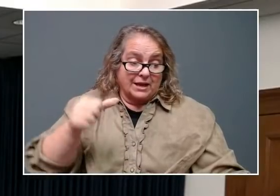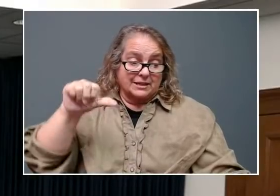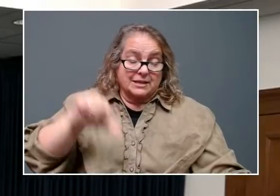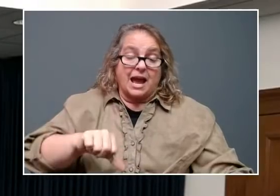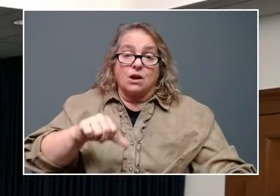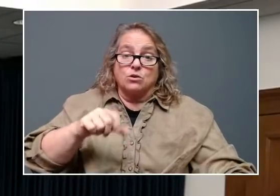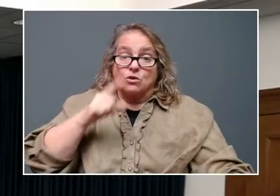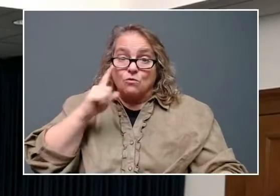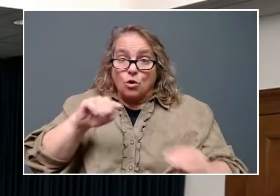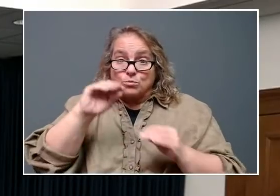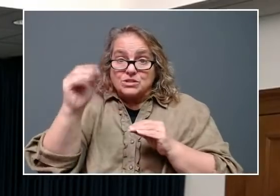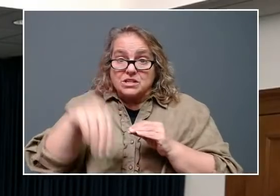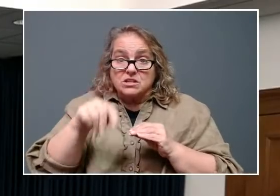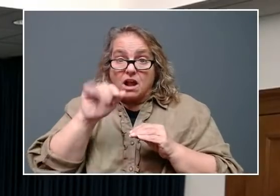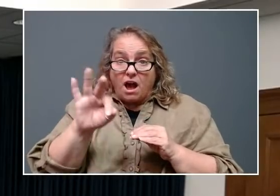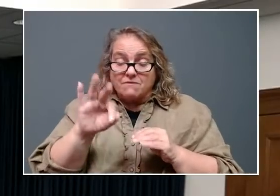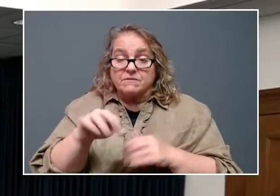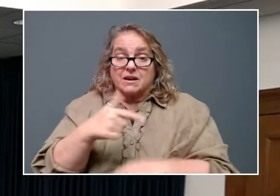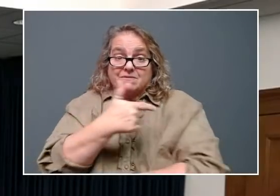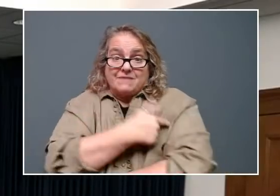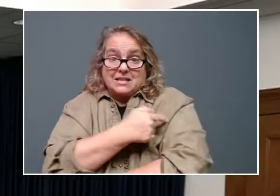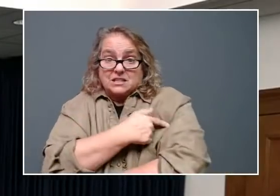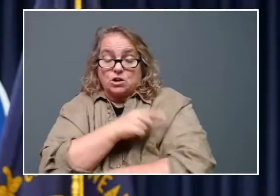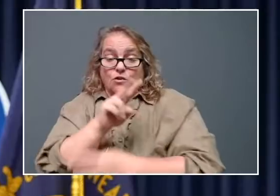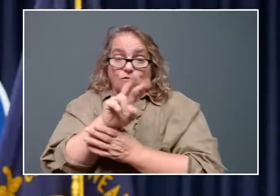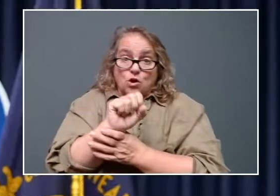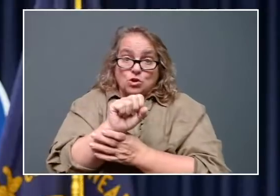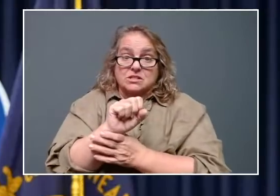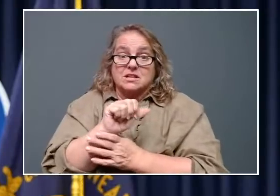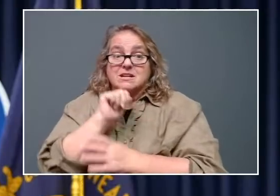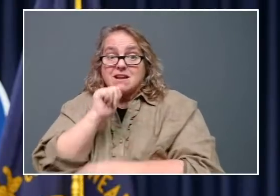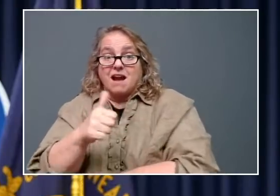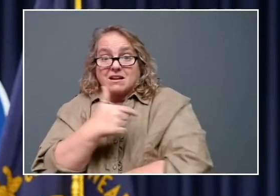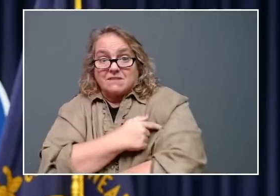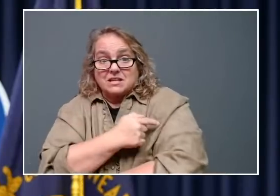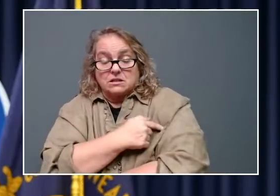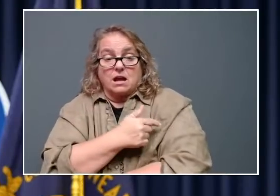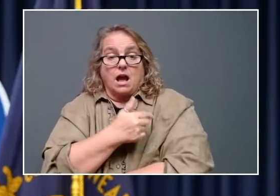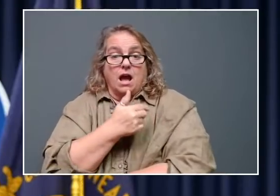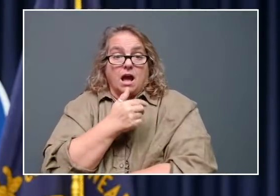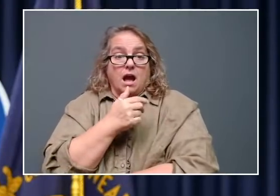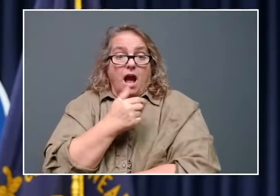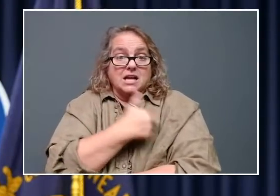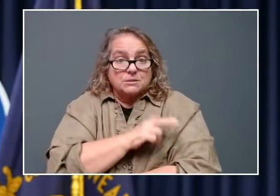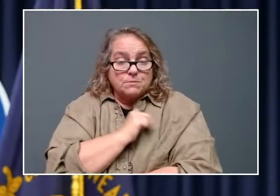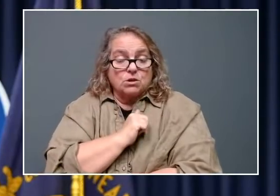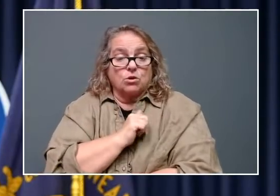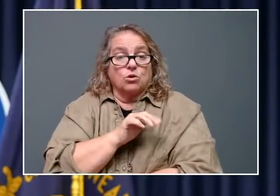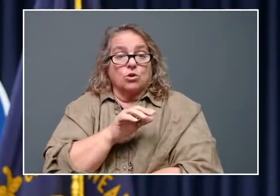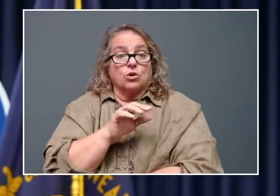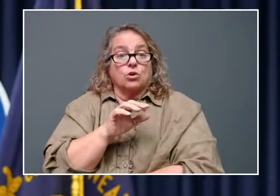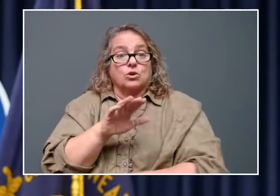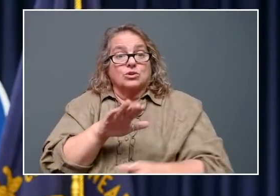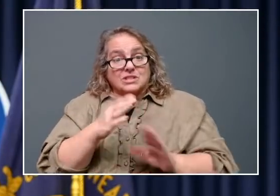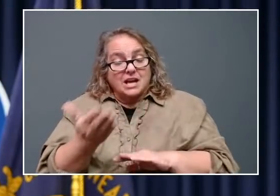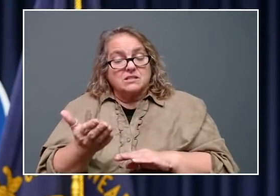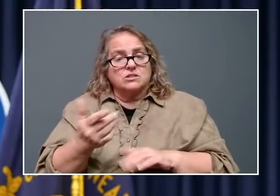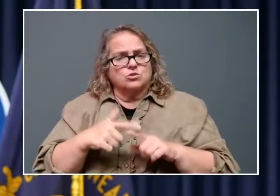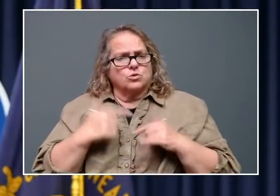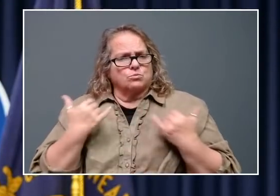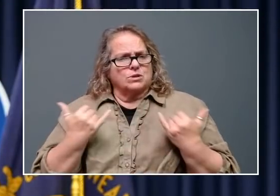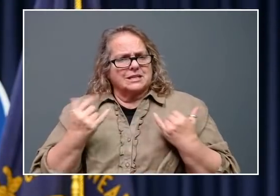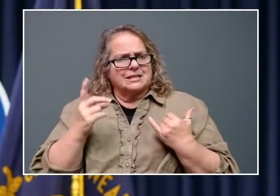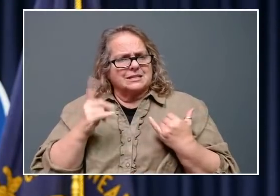unvaccinated versus vaccinated in cases, hospitalizations, and deaths from March 1st to present day. What's stopping the